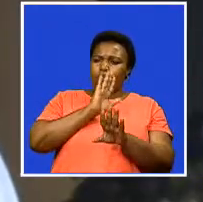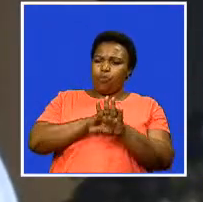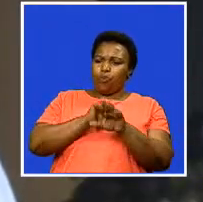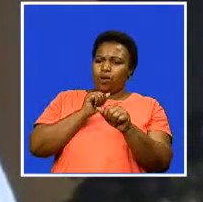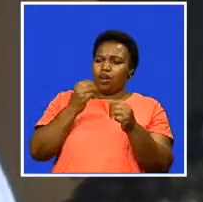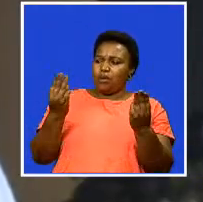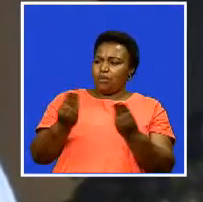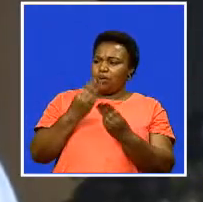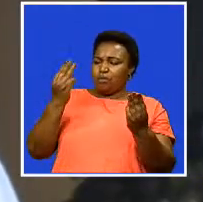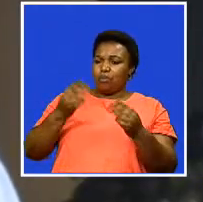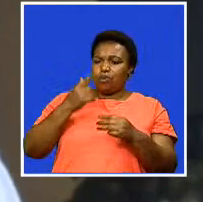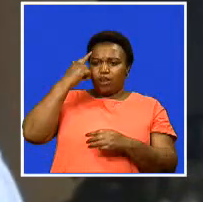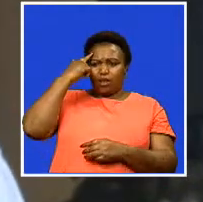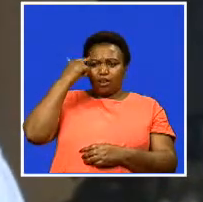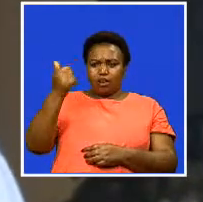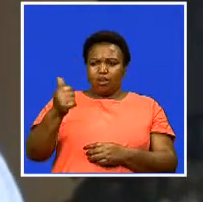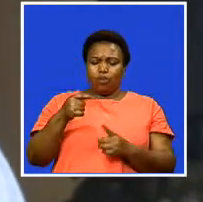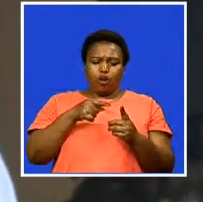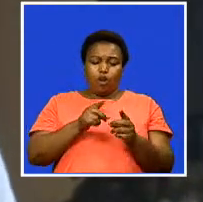nalobadiko lokuthi bakhona